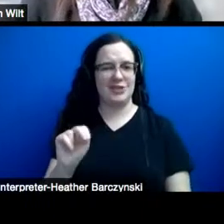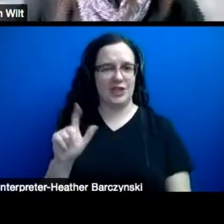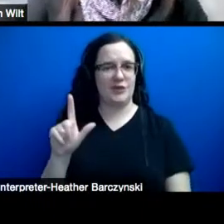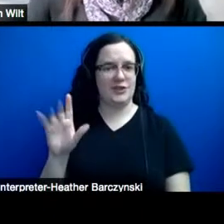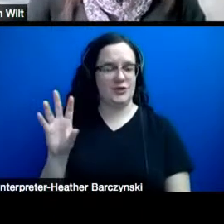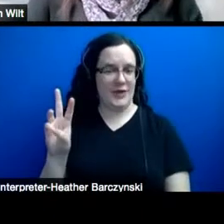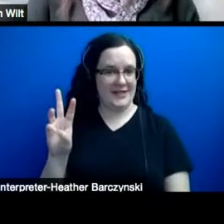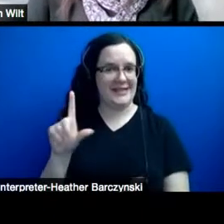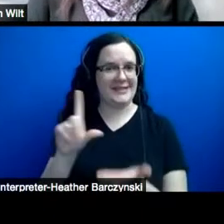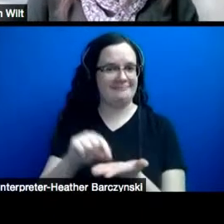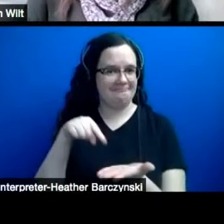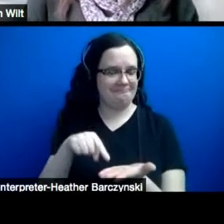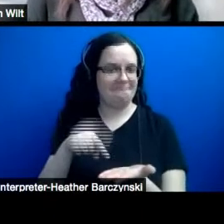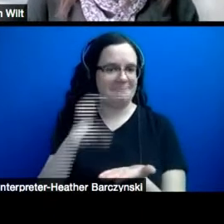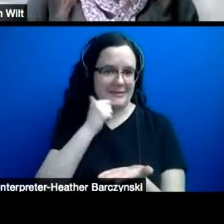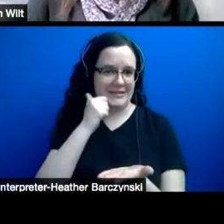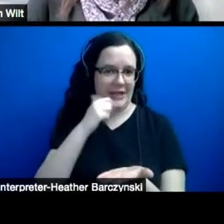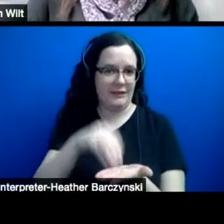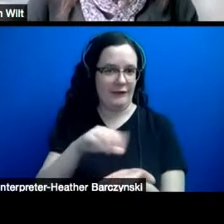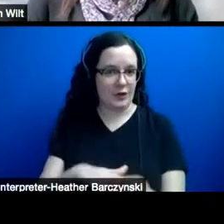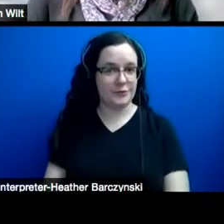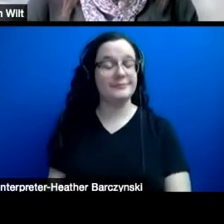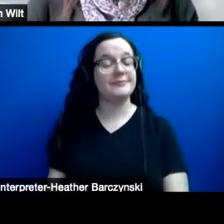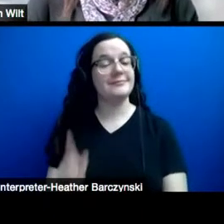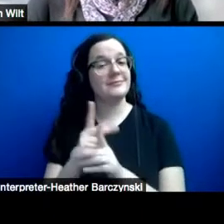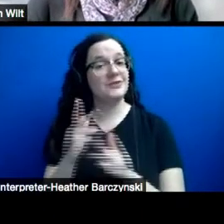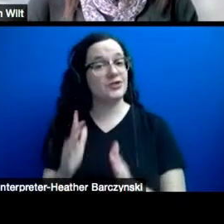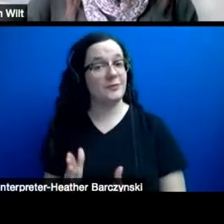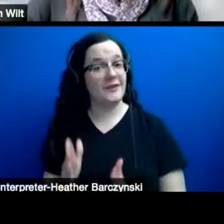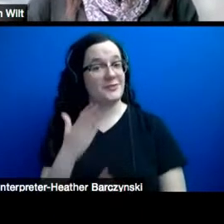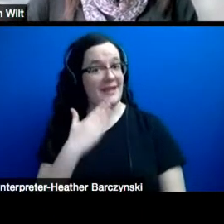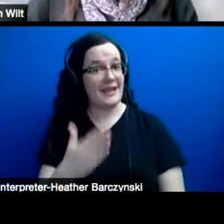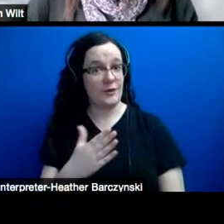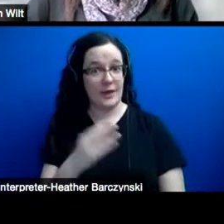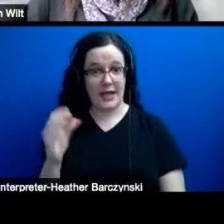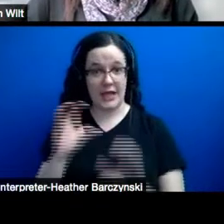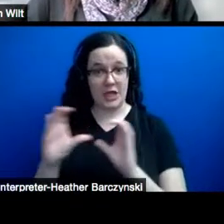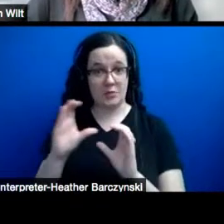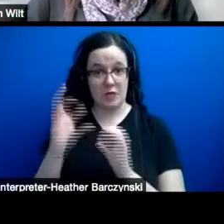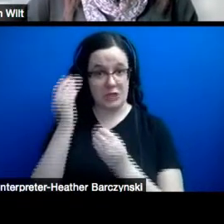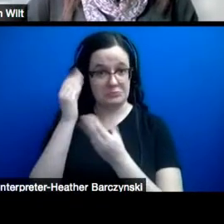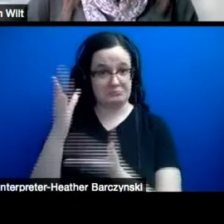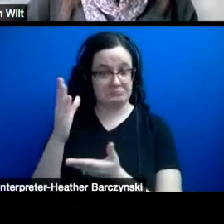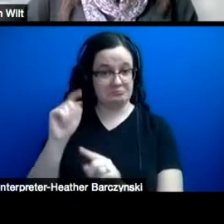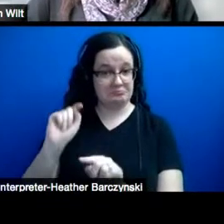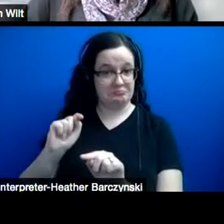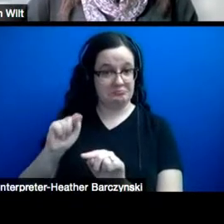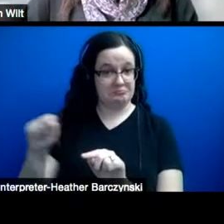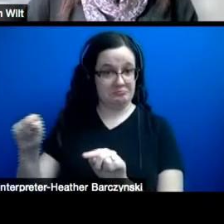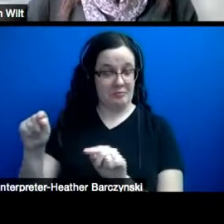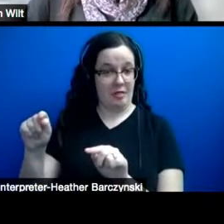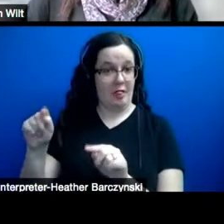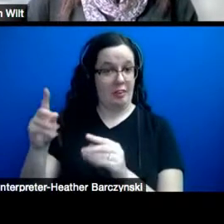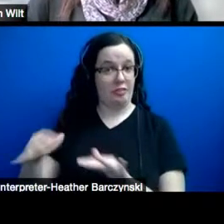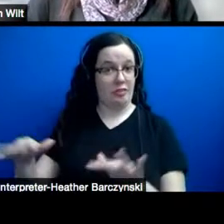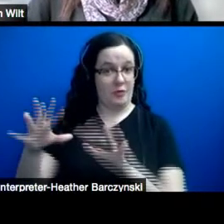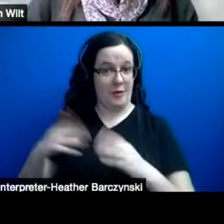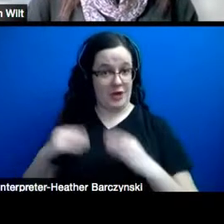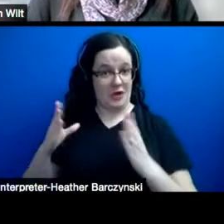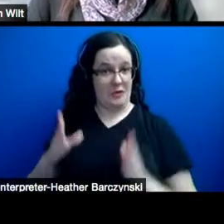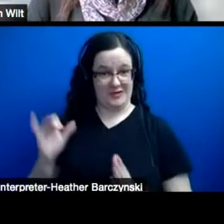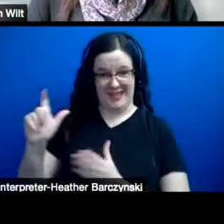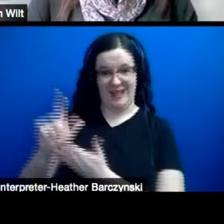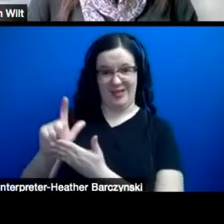Record. Thank you. And communication was sent to the adjoining property owners as required by